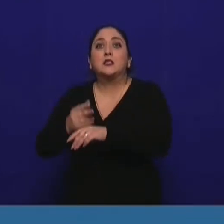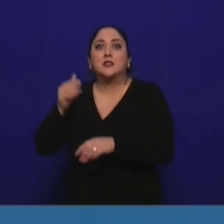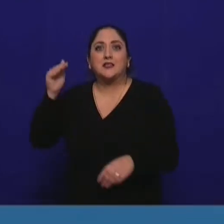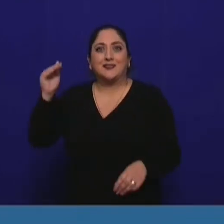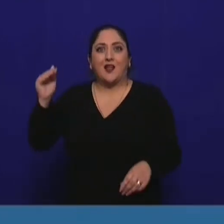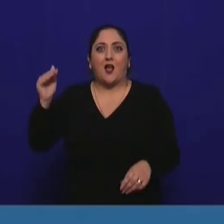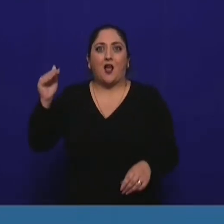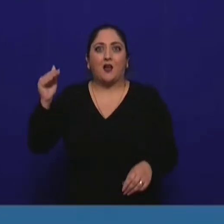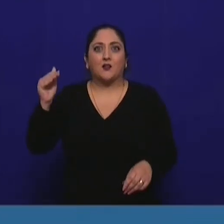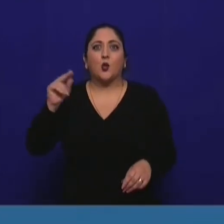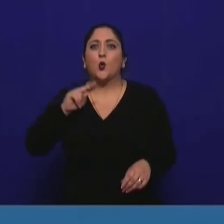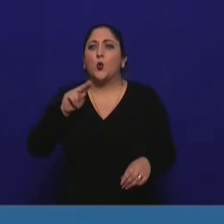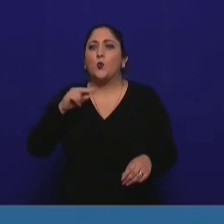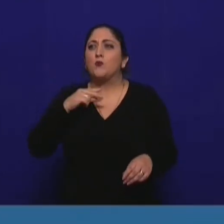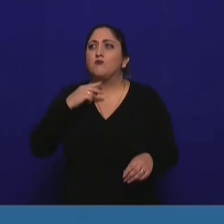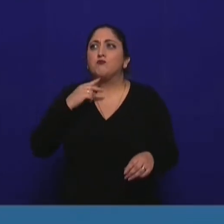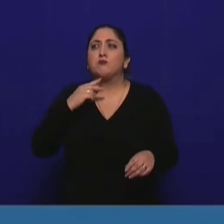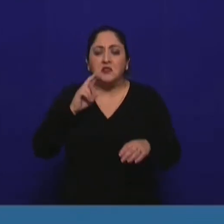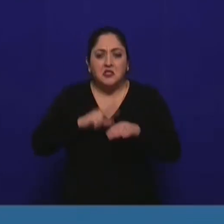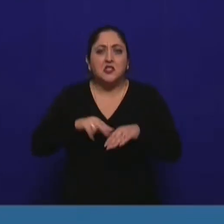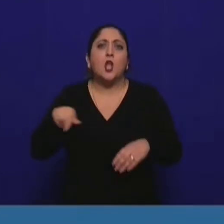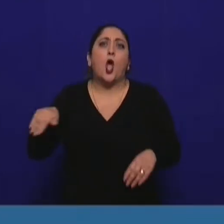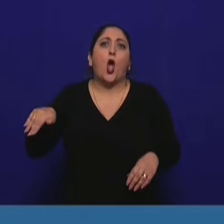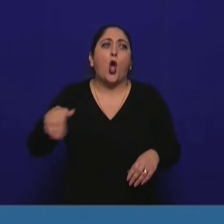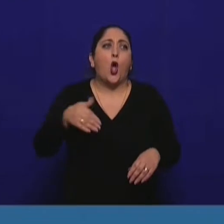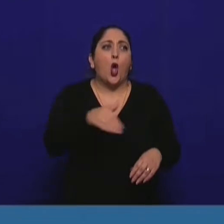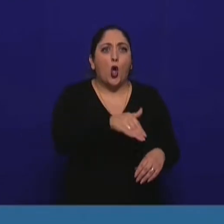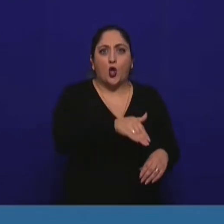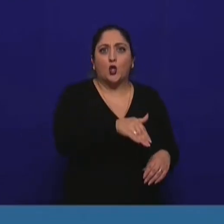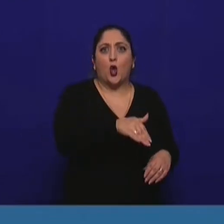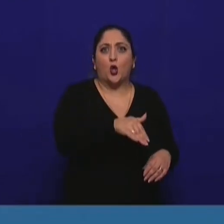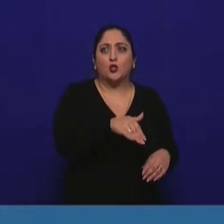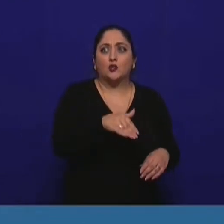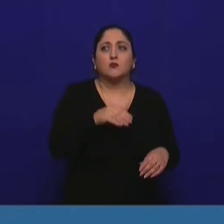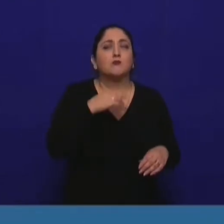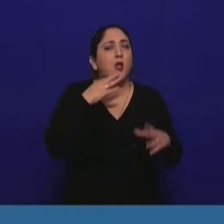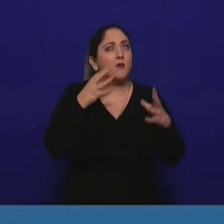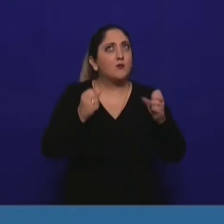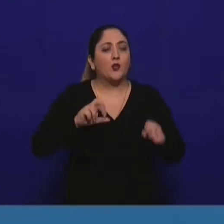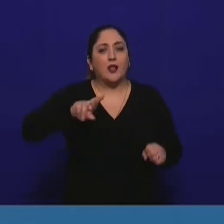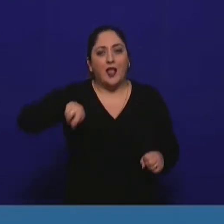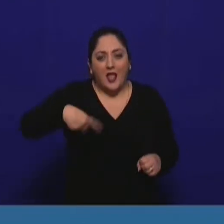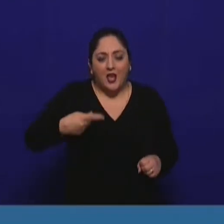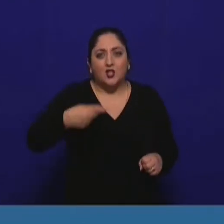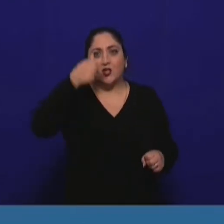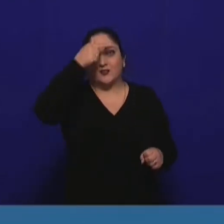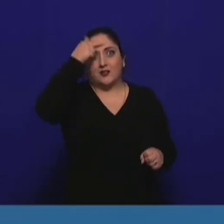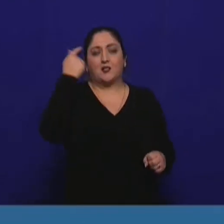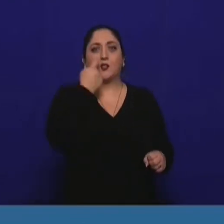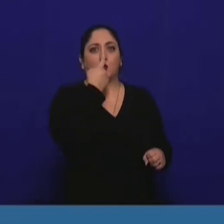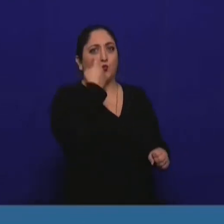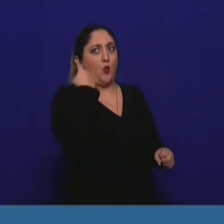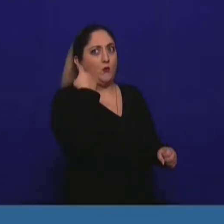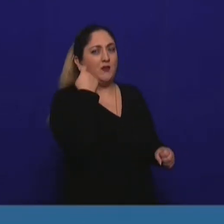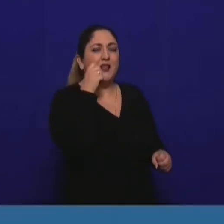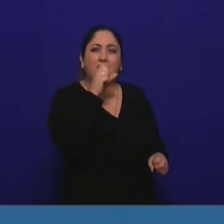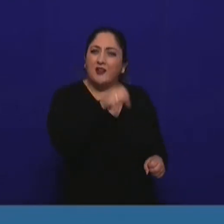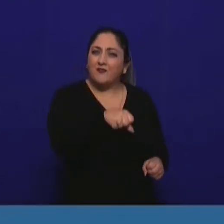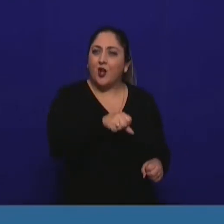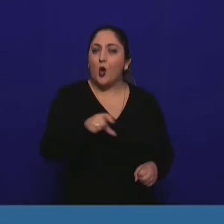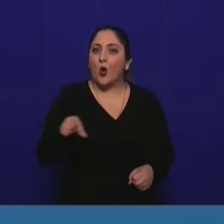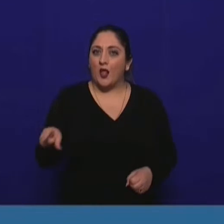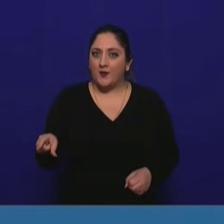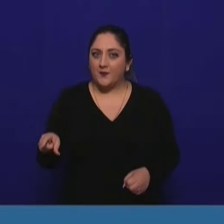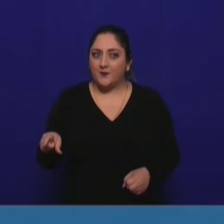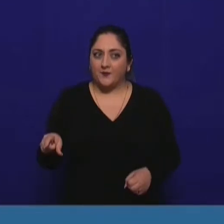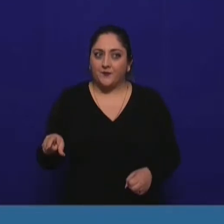jkun hemm bżonn illi tagħmel swab test ieħor biex ikun jafu jekk għadix pożittiva jew le. Kemm tikkonferma dan jekk hux minnu